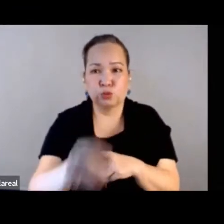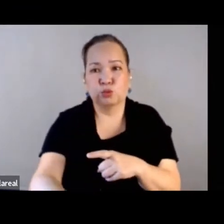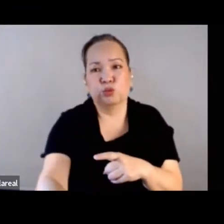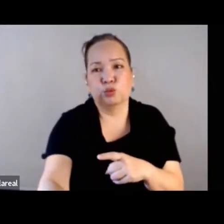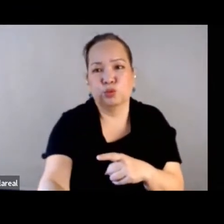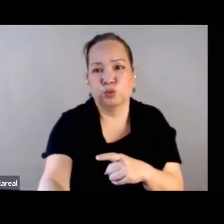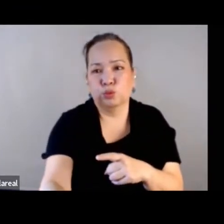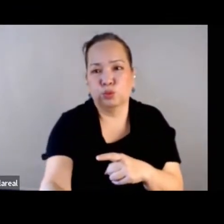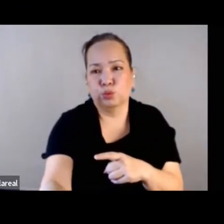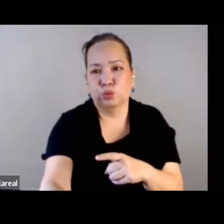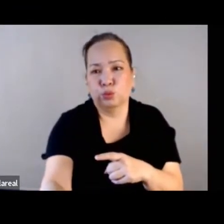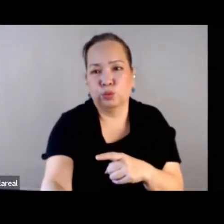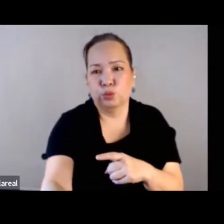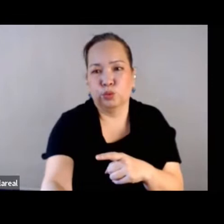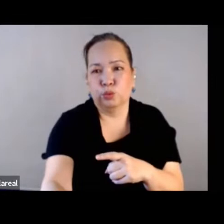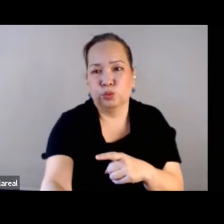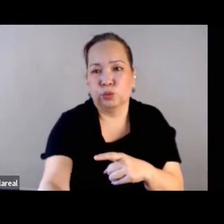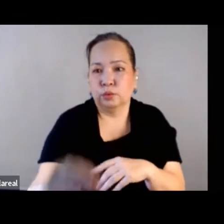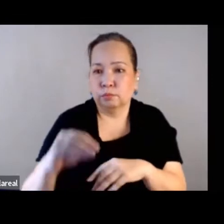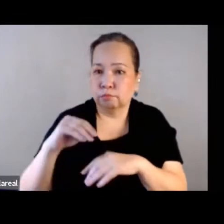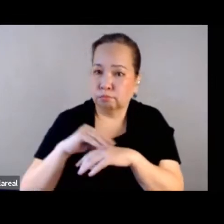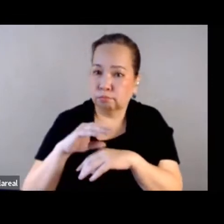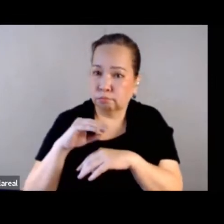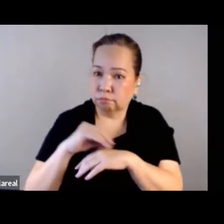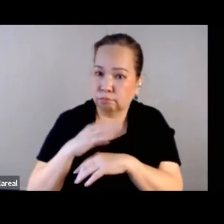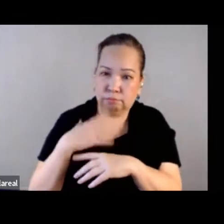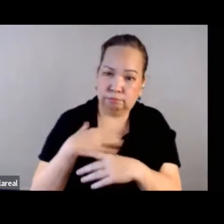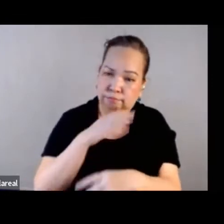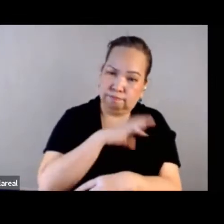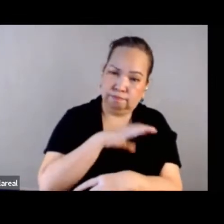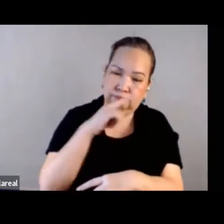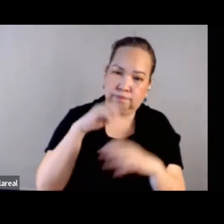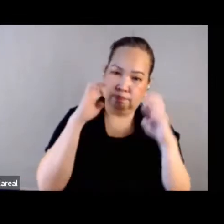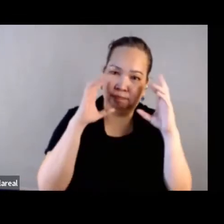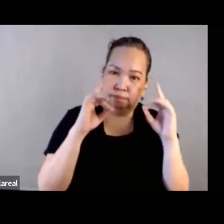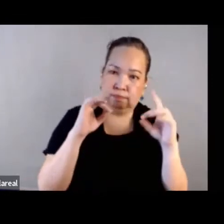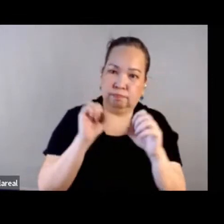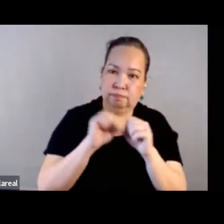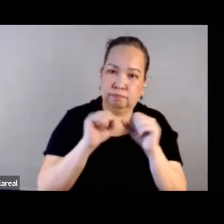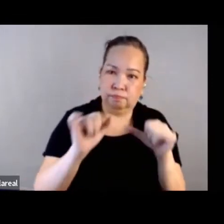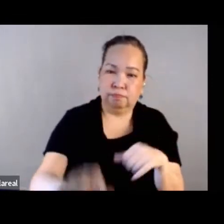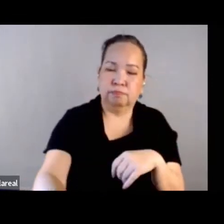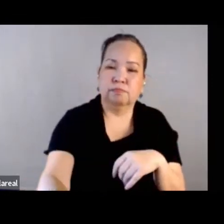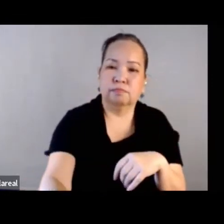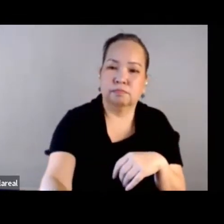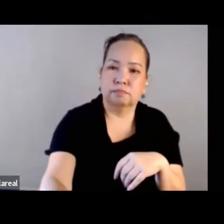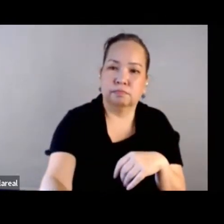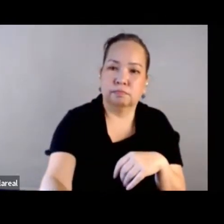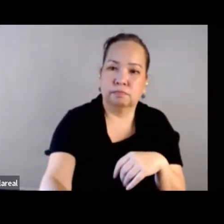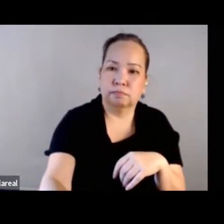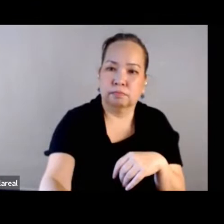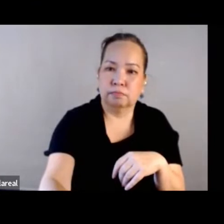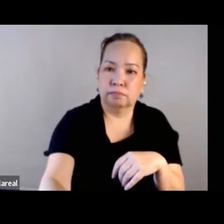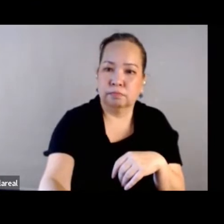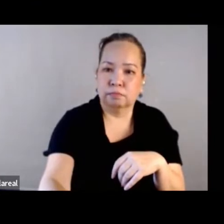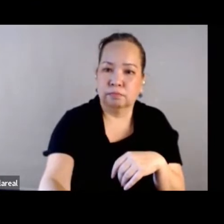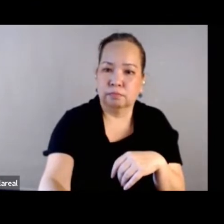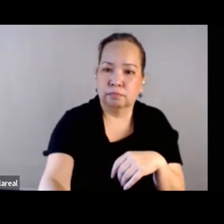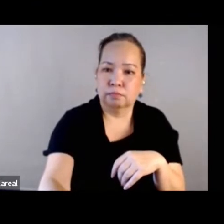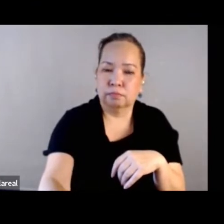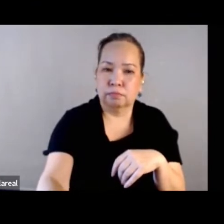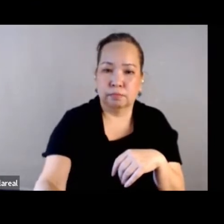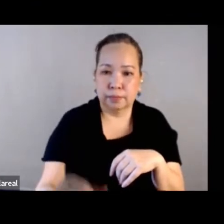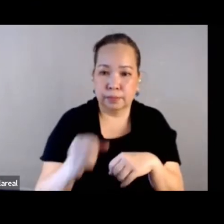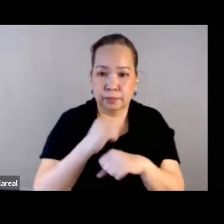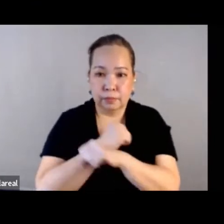advice has not gone good to our educational system. And we are also in the position, Mr. Chair, that while there are experts